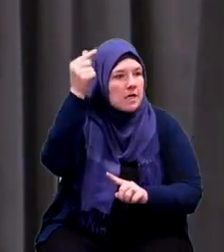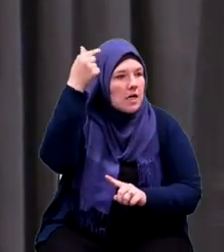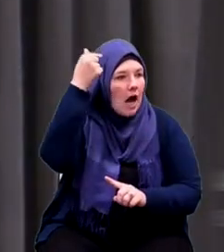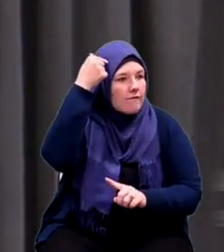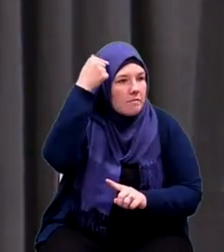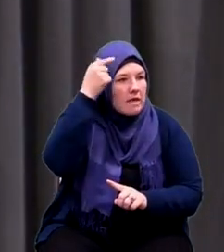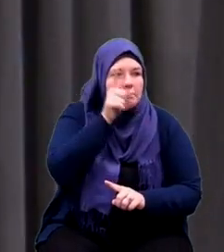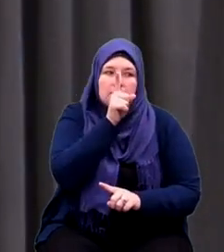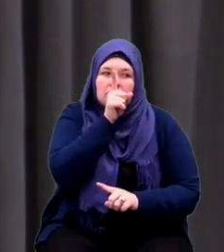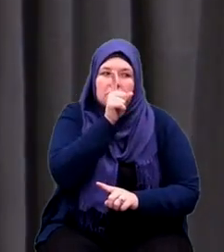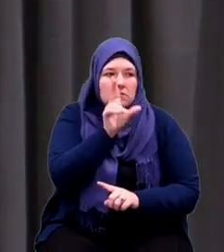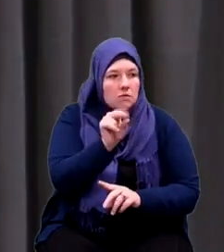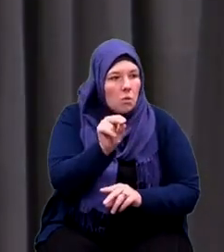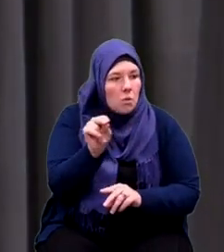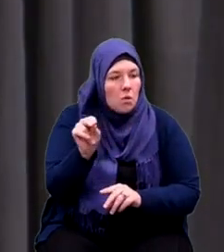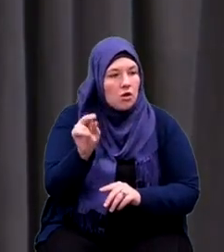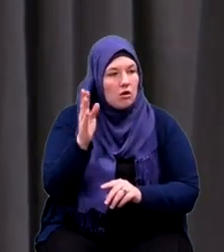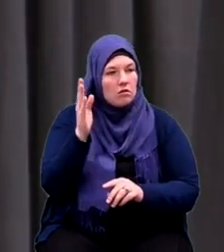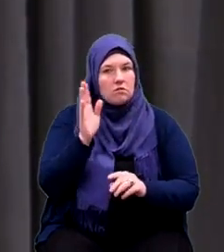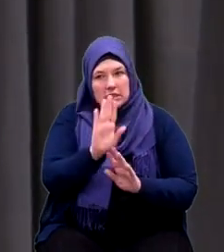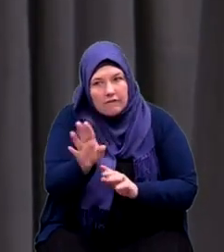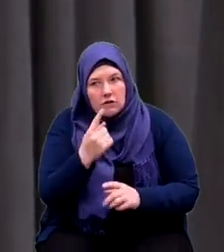the wall. You know the wall.